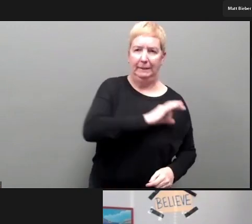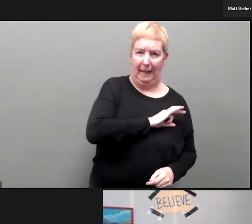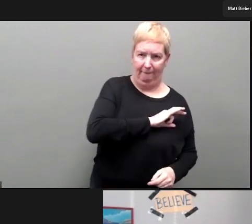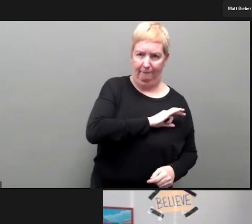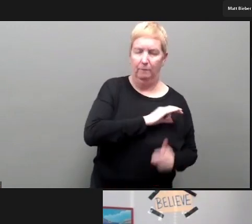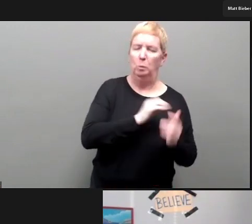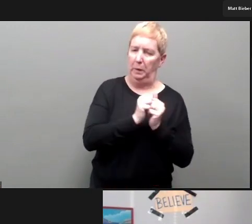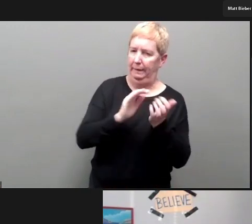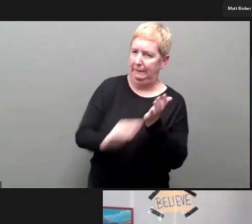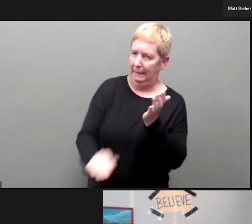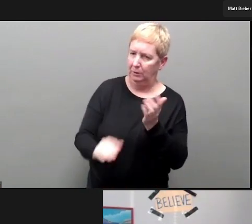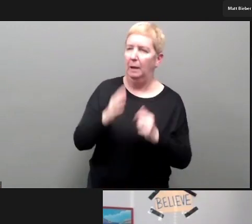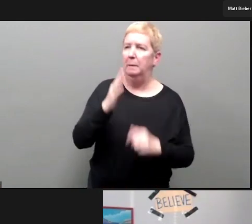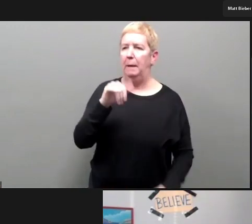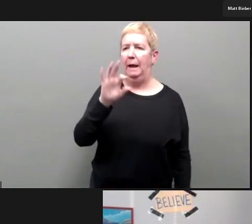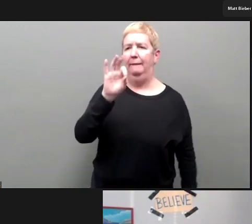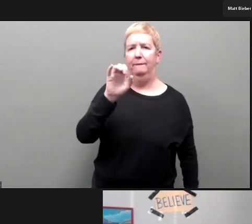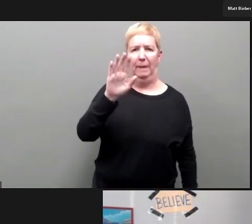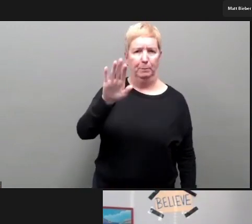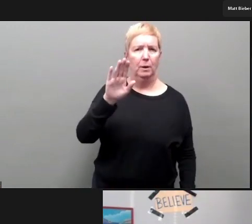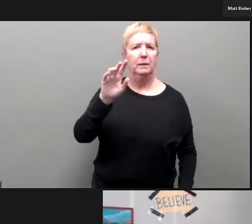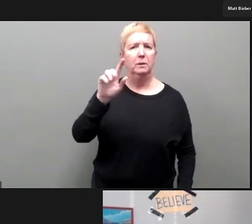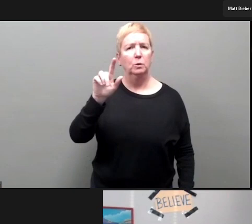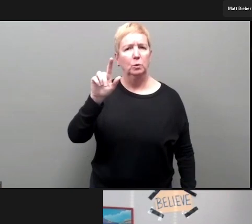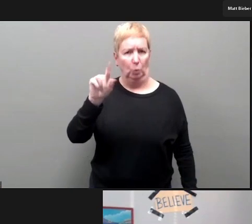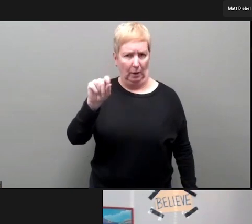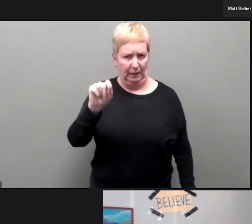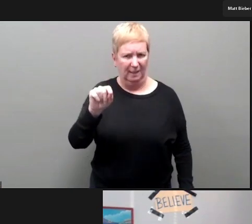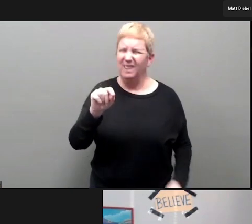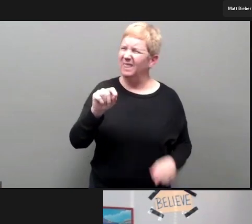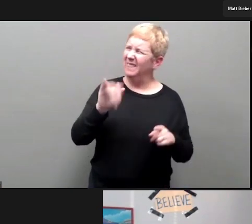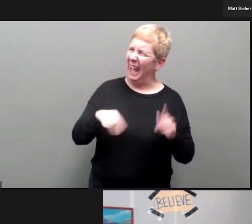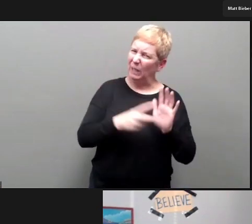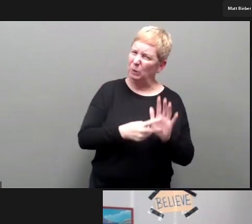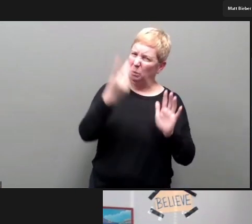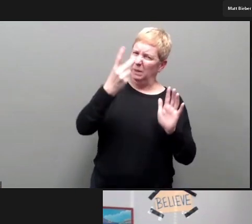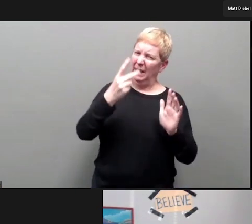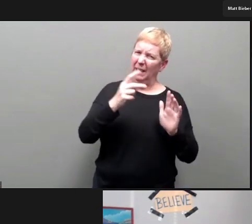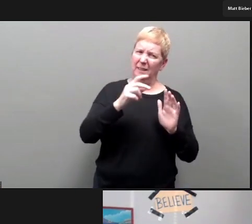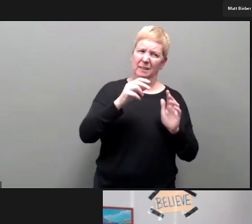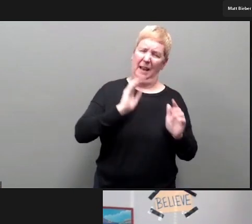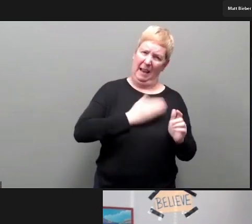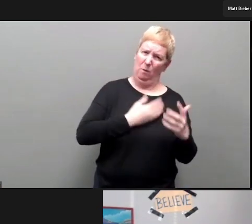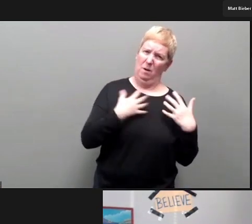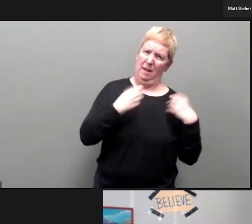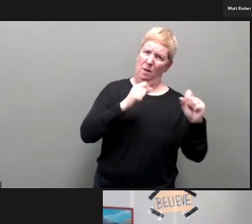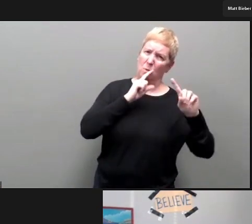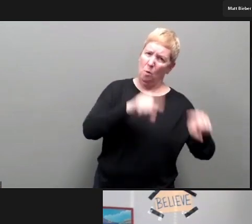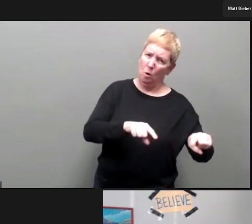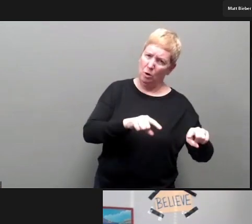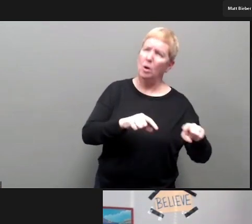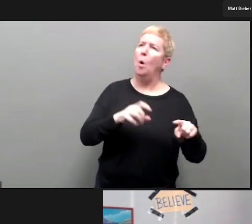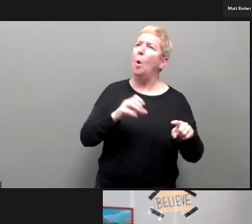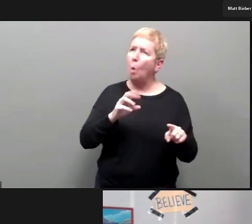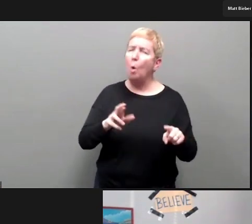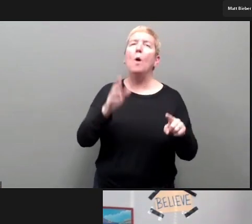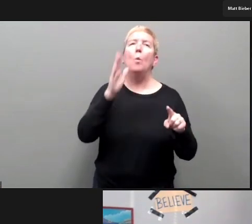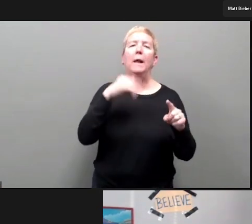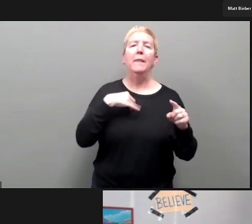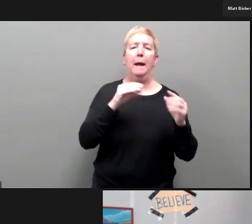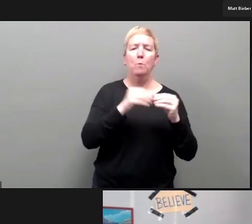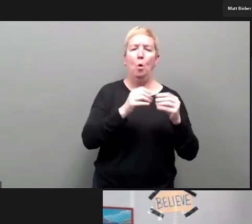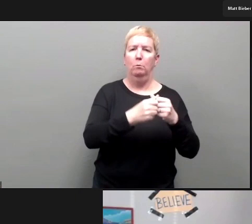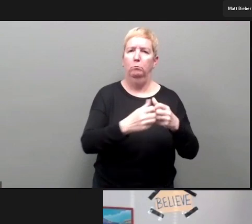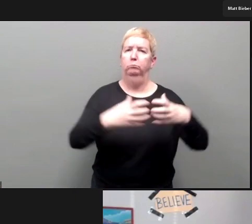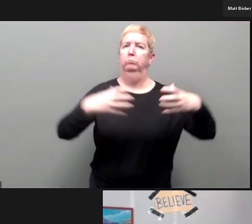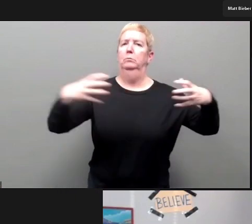is, does this duplicate already existing state public health orders, or will it encompass additional types of healthcare facilities not